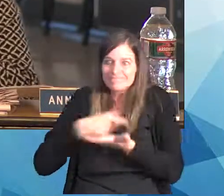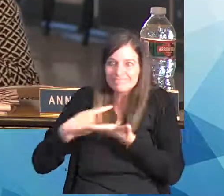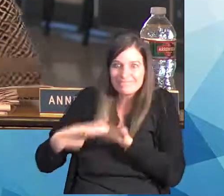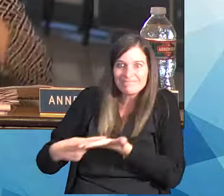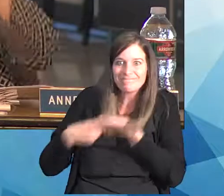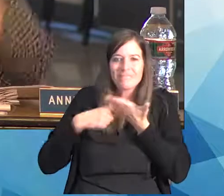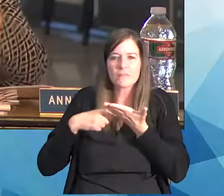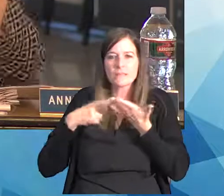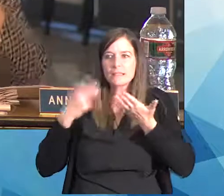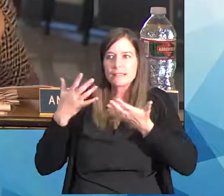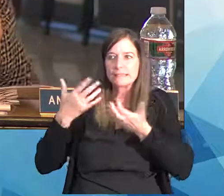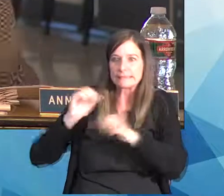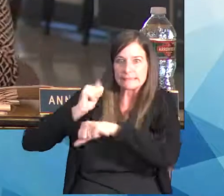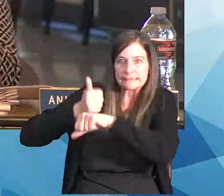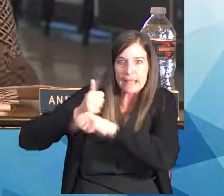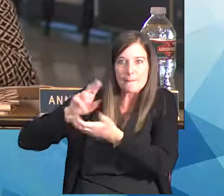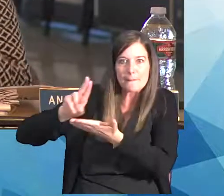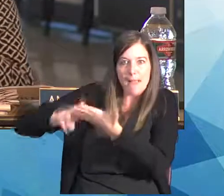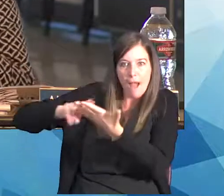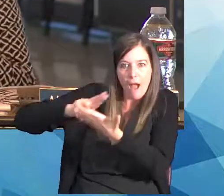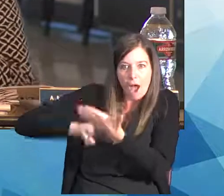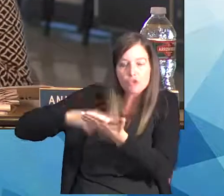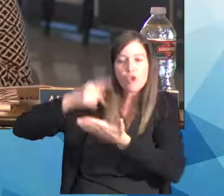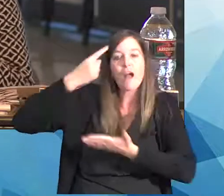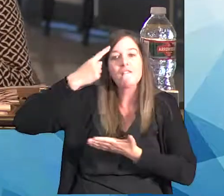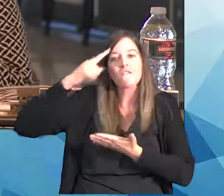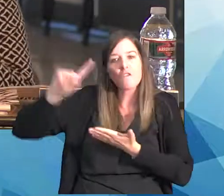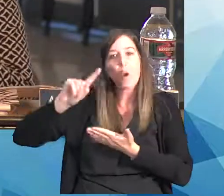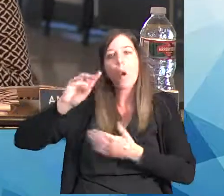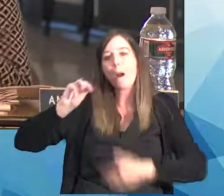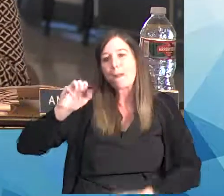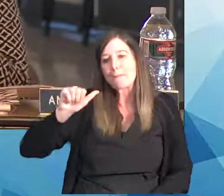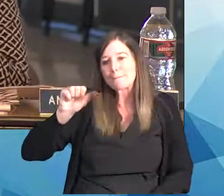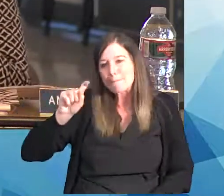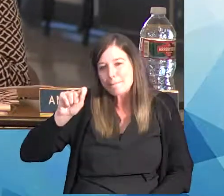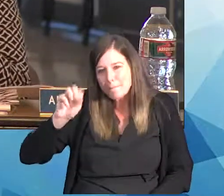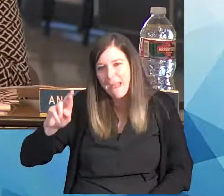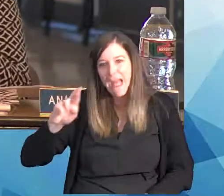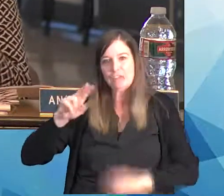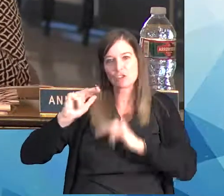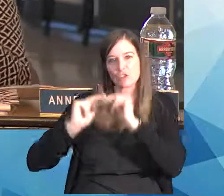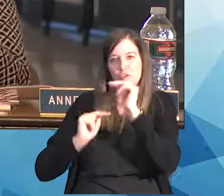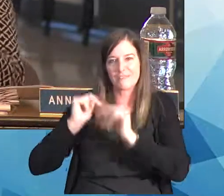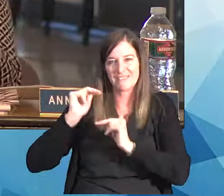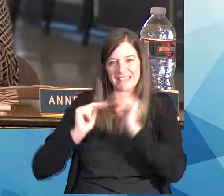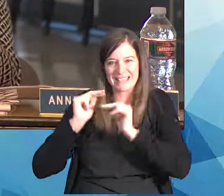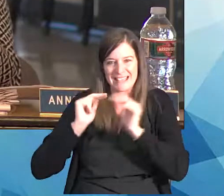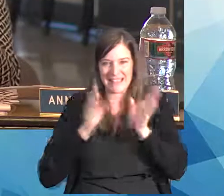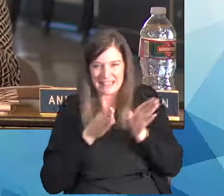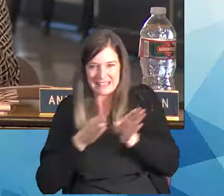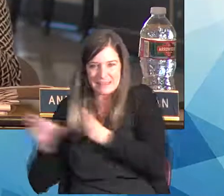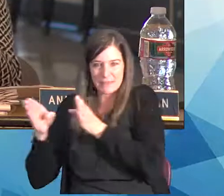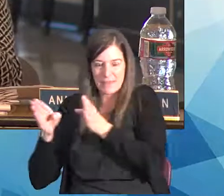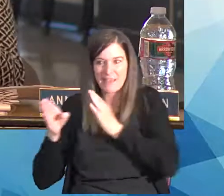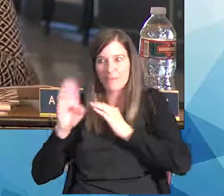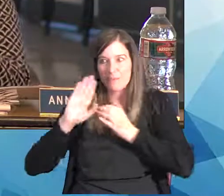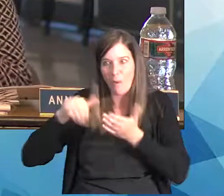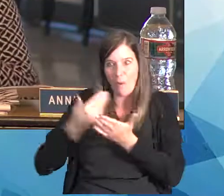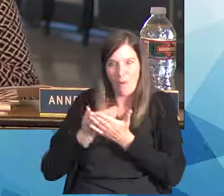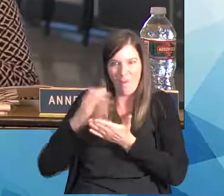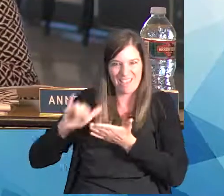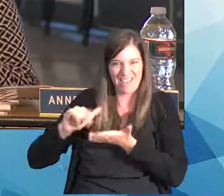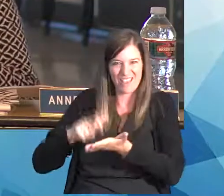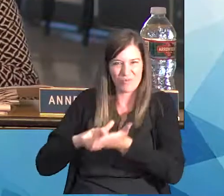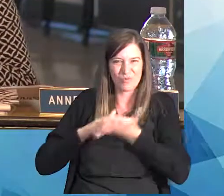a master facility plan. But all of that requires resources. So